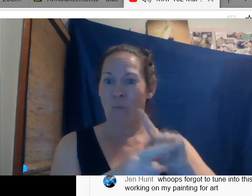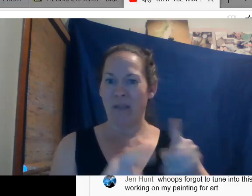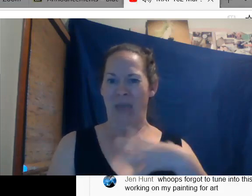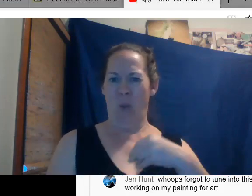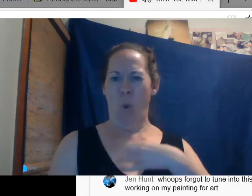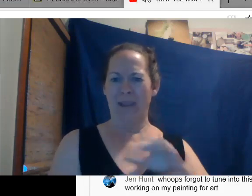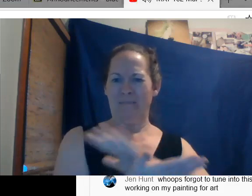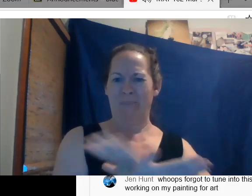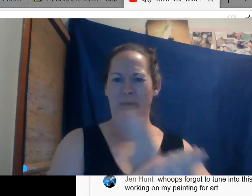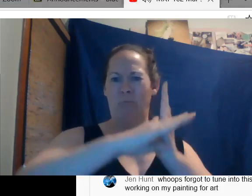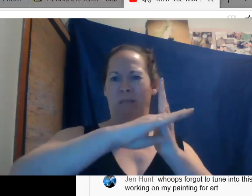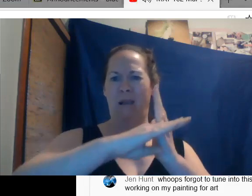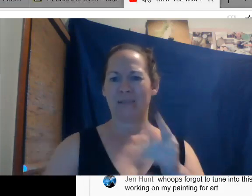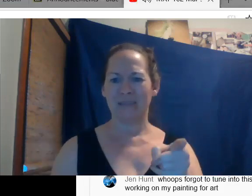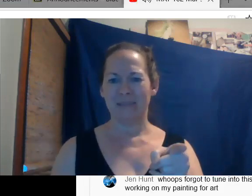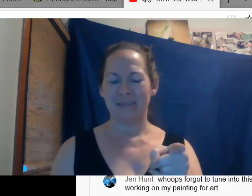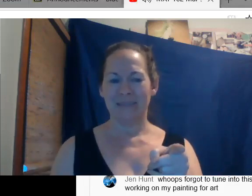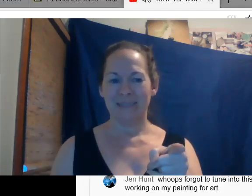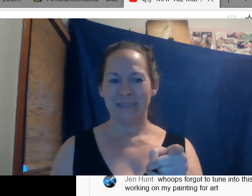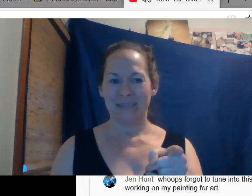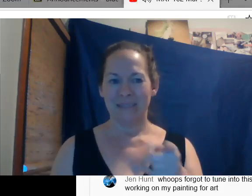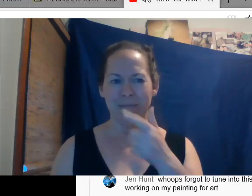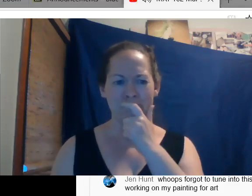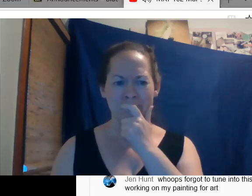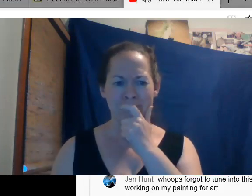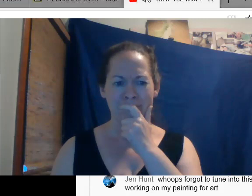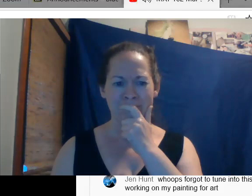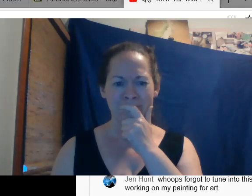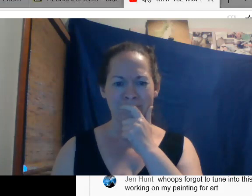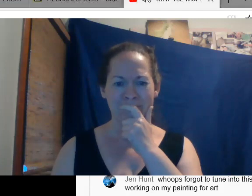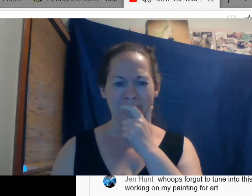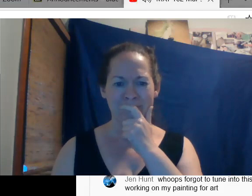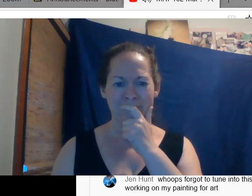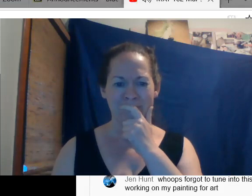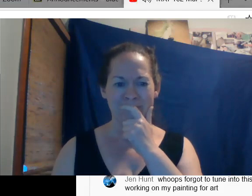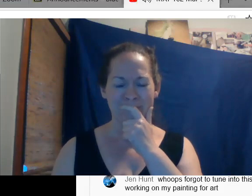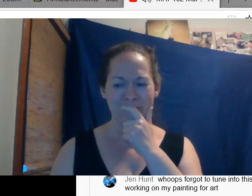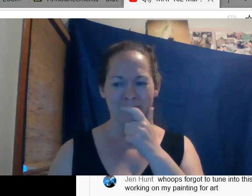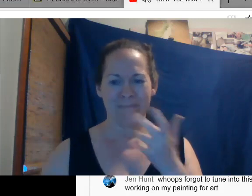And that is all over 2x squared.